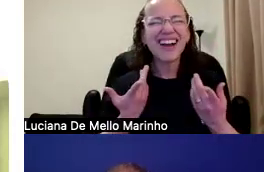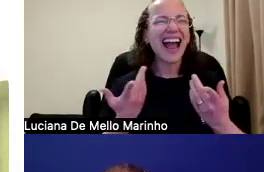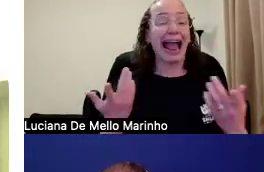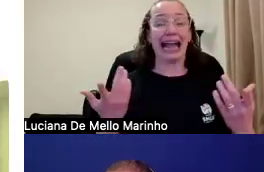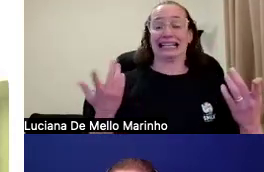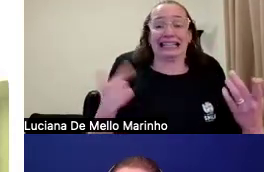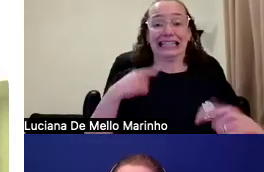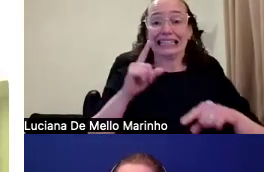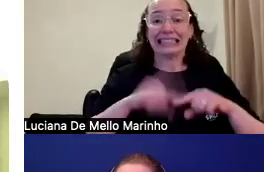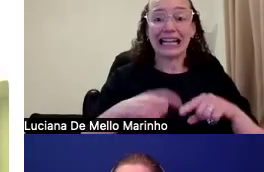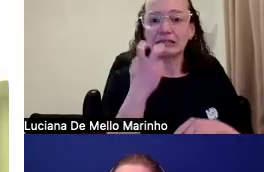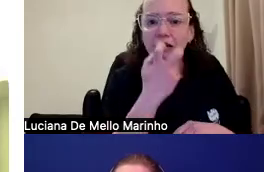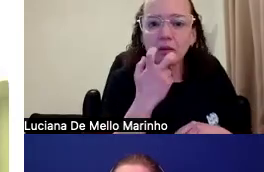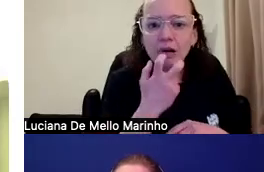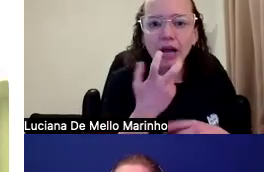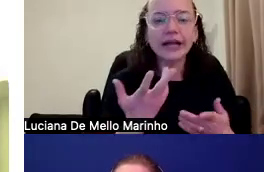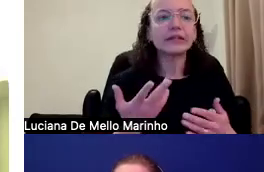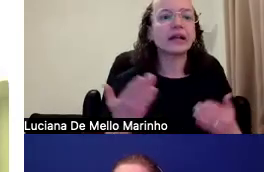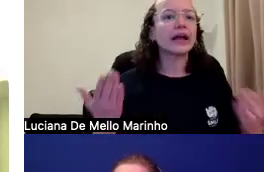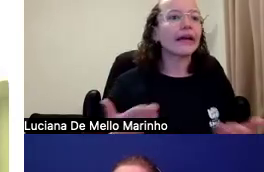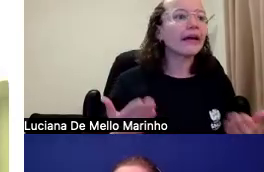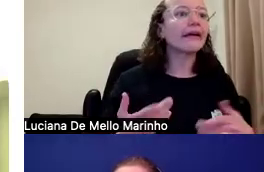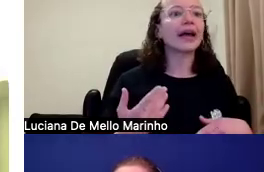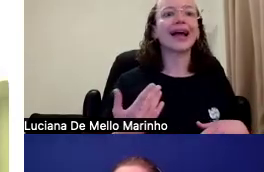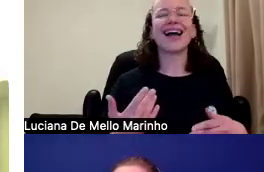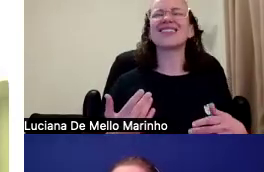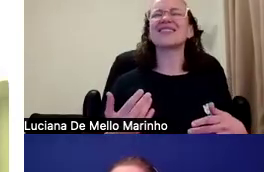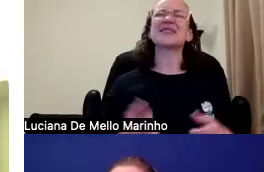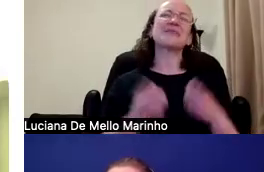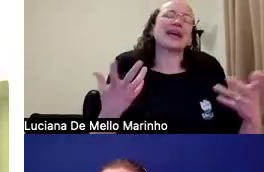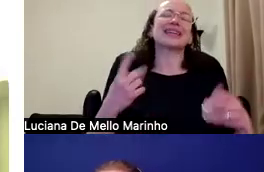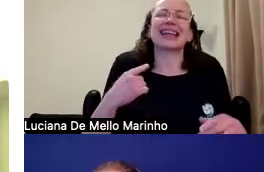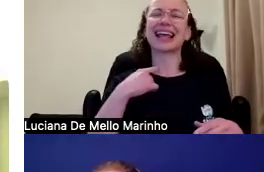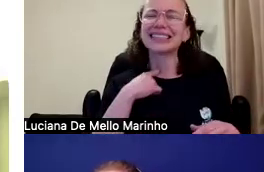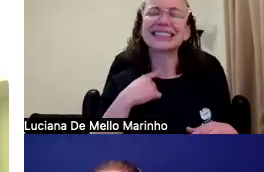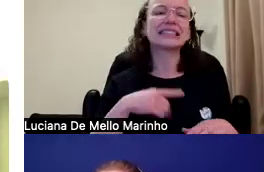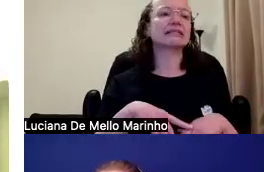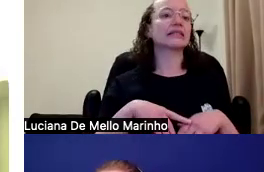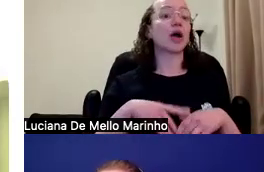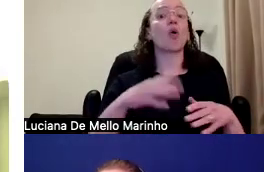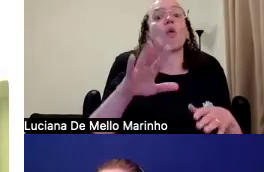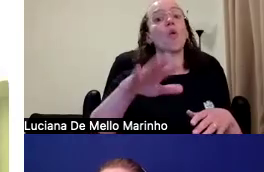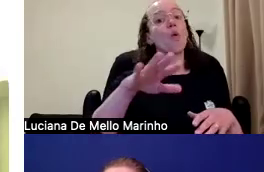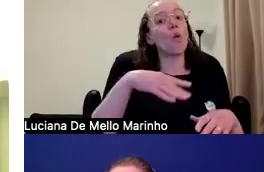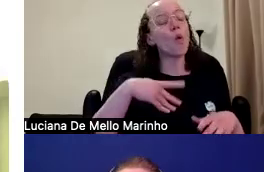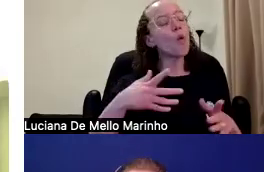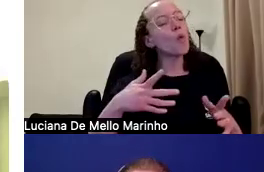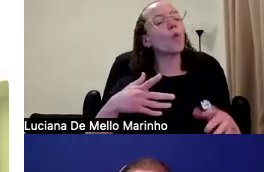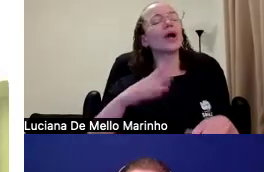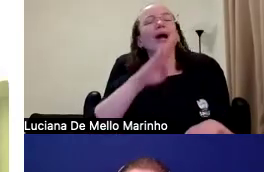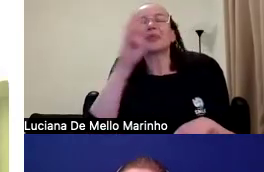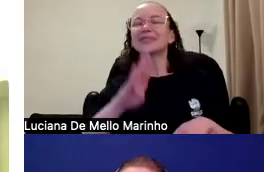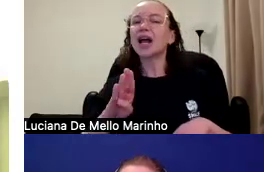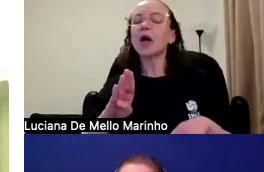understand anything that was going on. I couldn't even speak or anything because there were so many